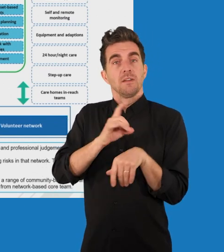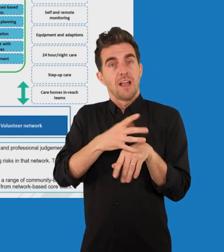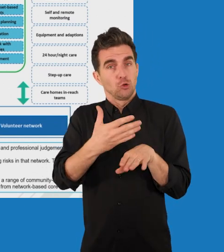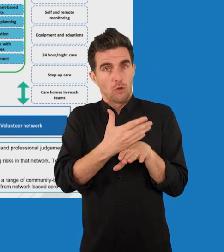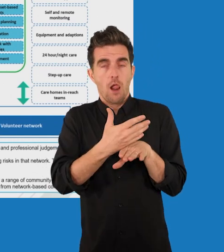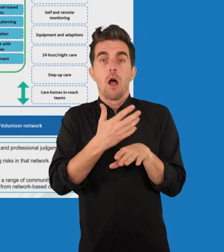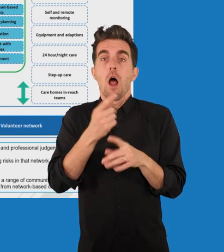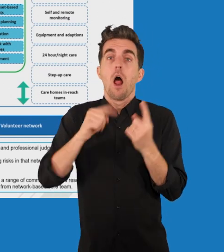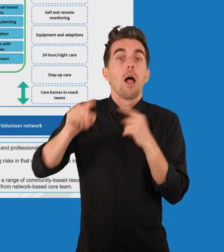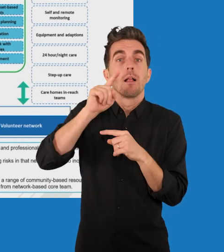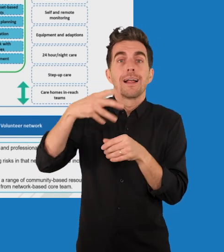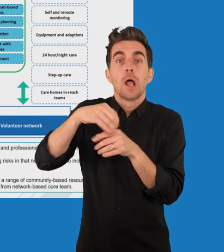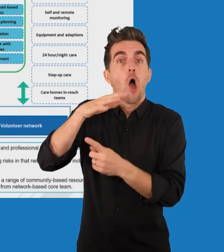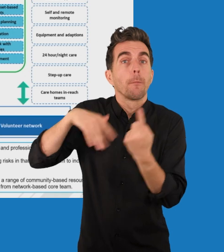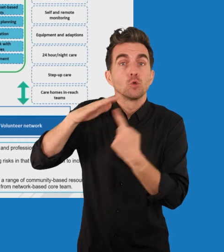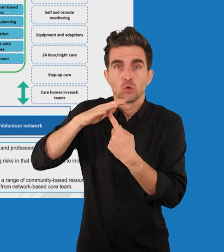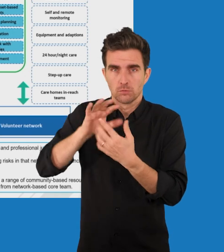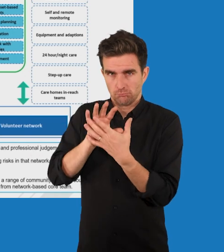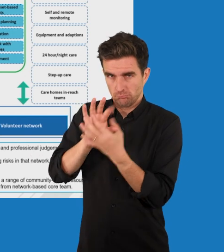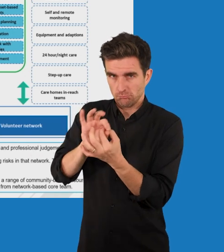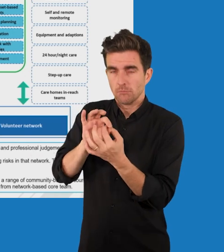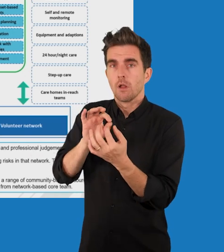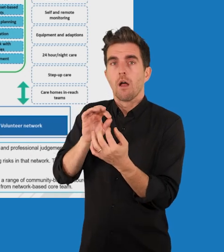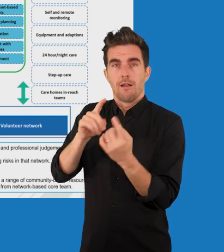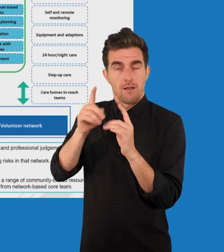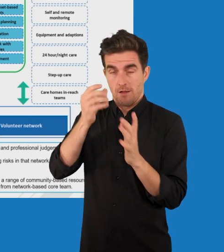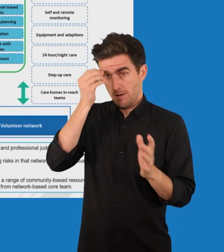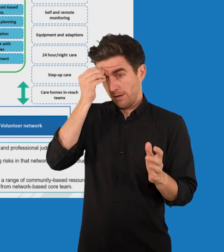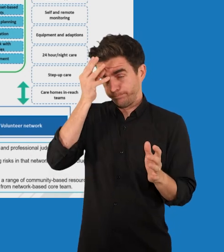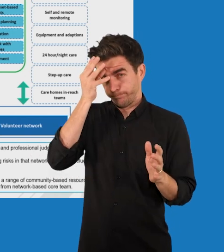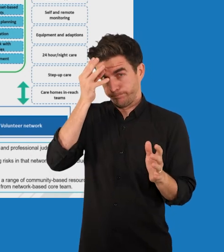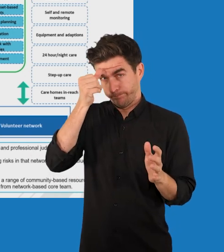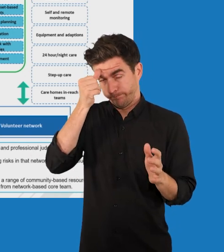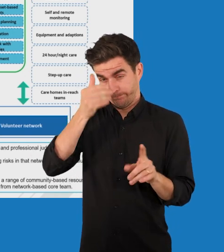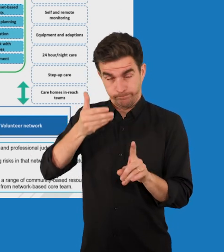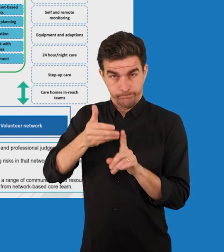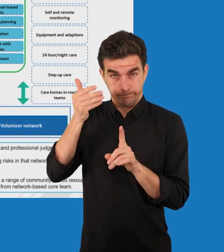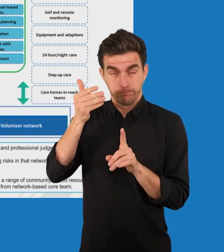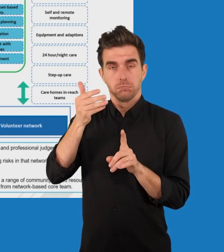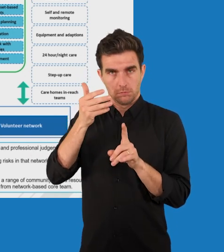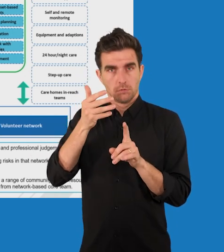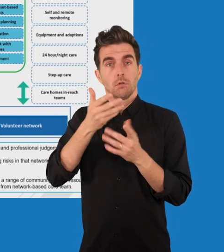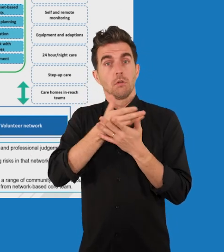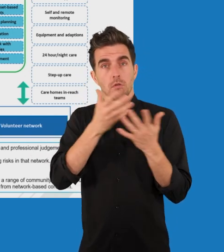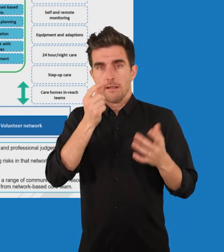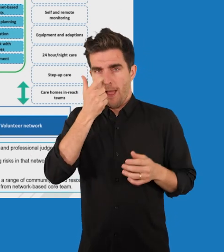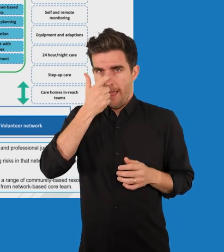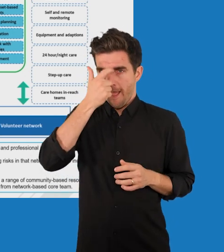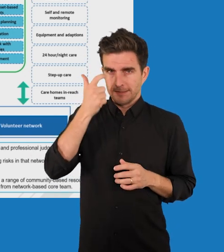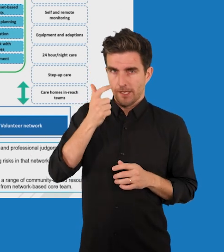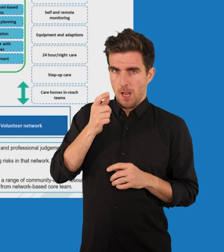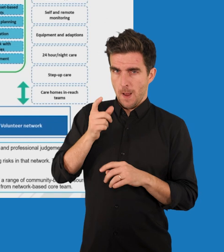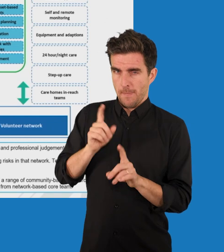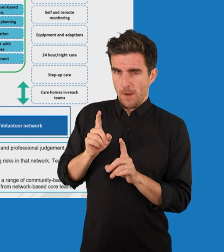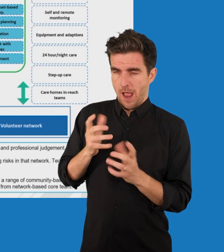So professionals and other people in the community working with people are by far the most knowledgeable and